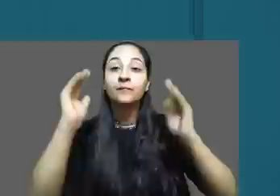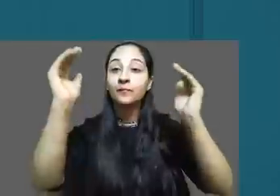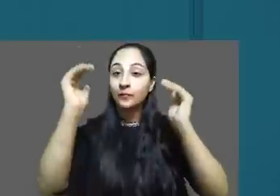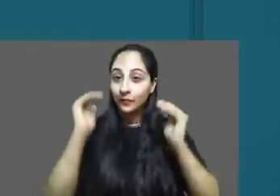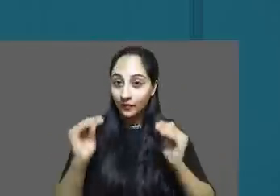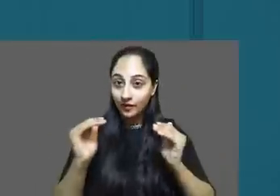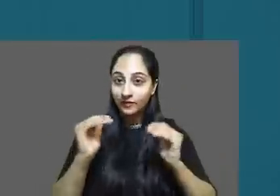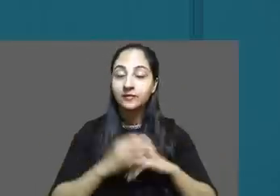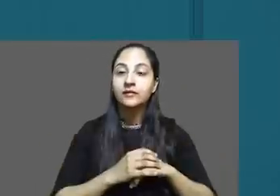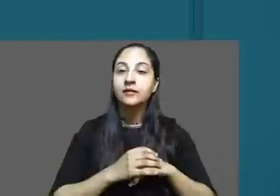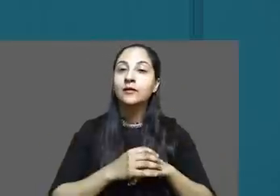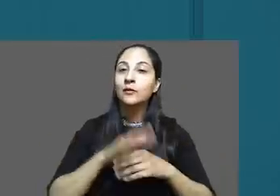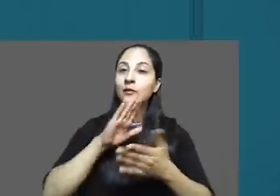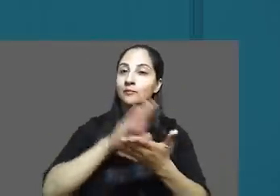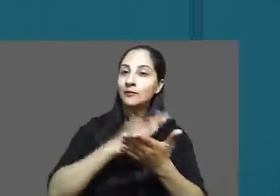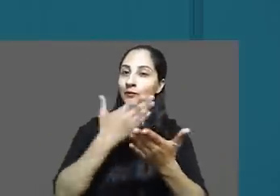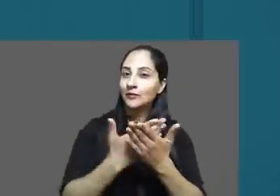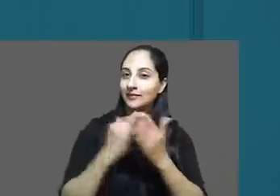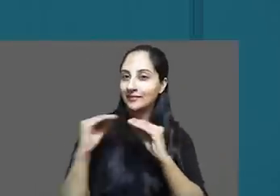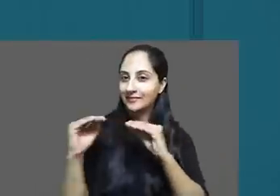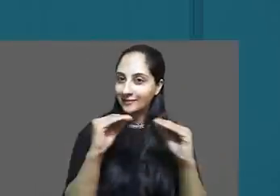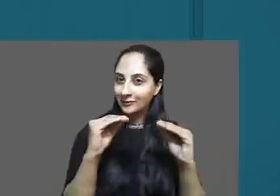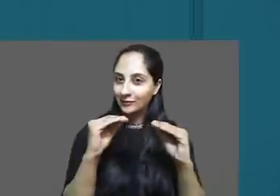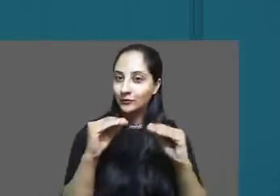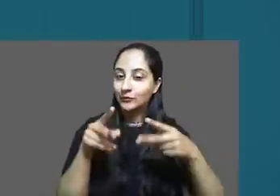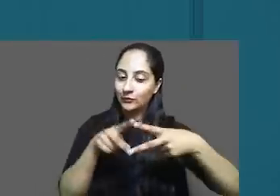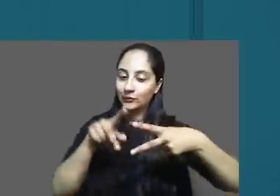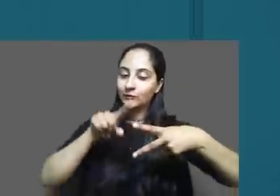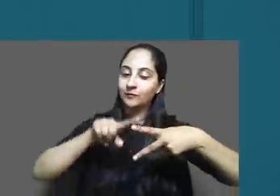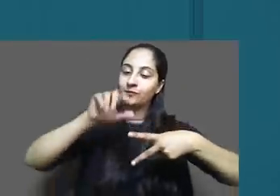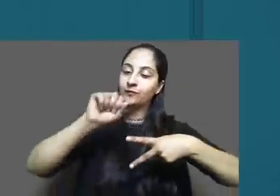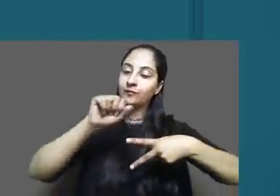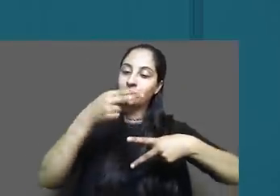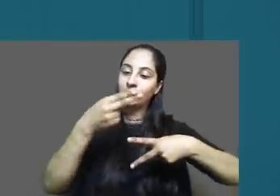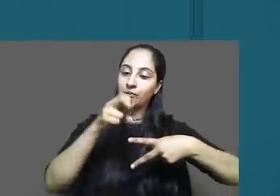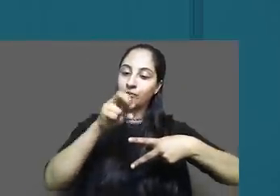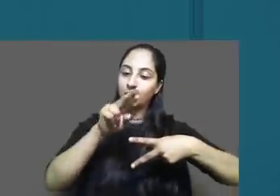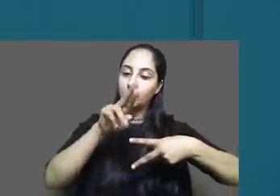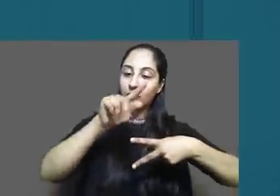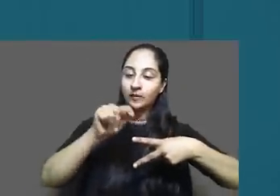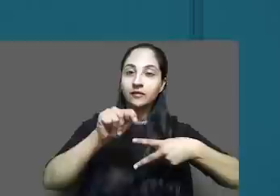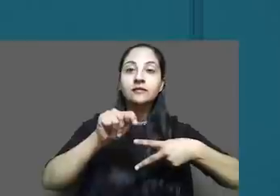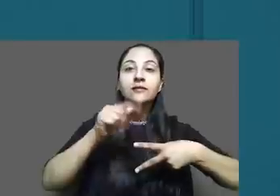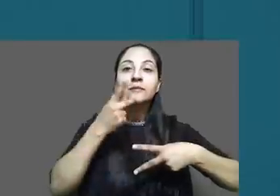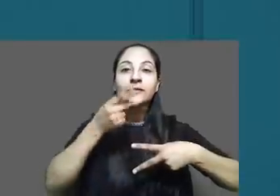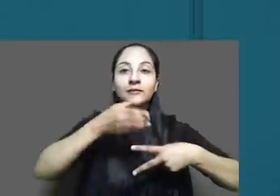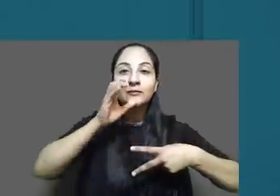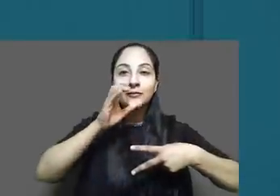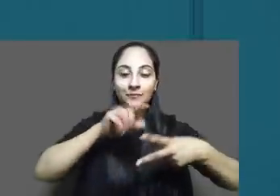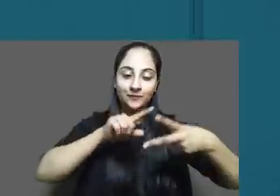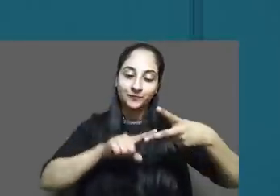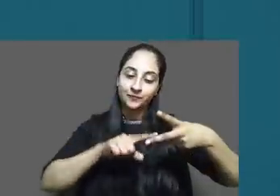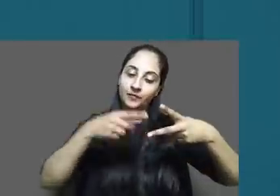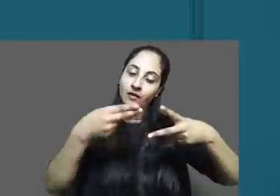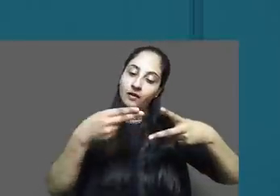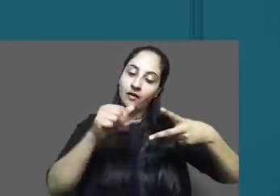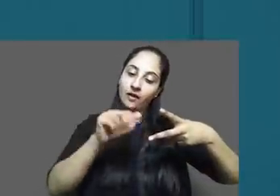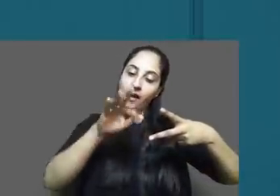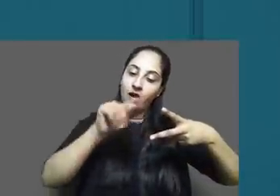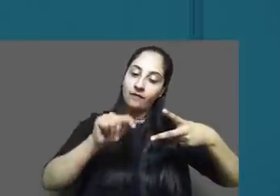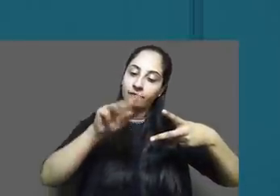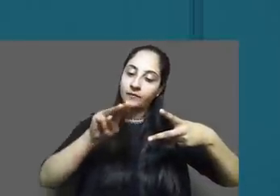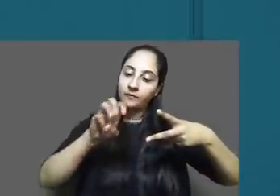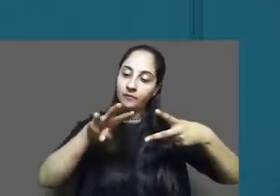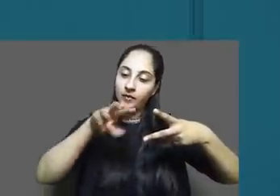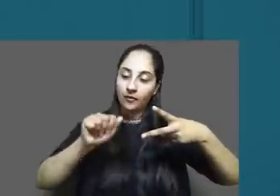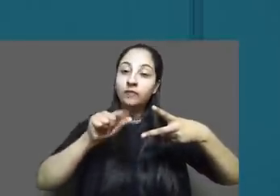celebrations, including the always popular sherbet and haft mewa, an Afghan dish made specifically for Navroz. So yes,